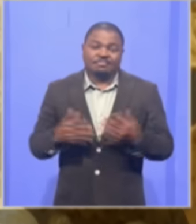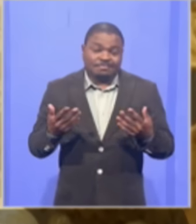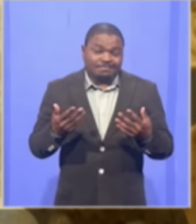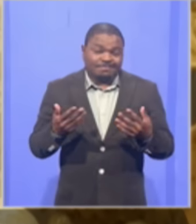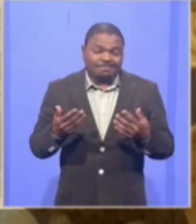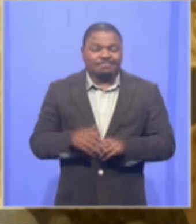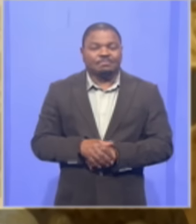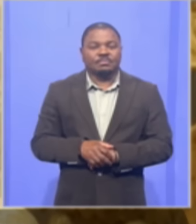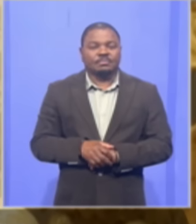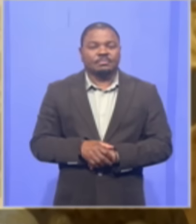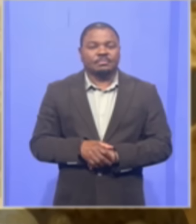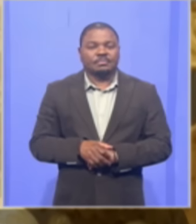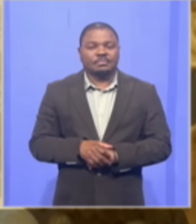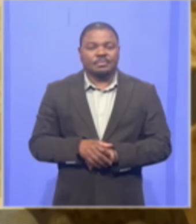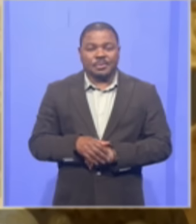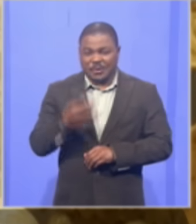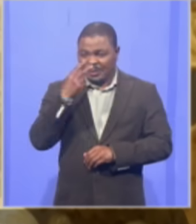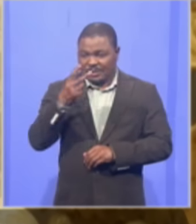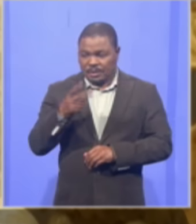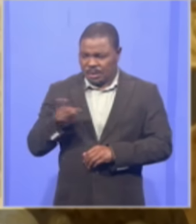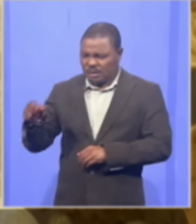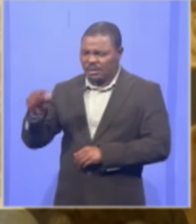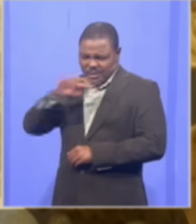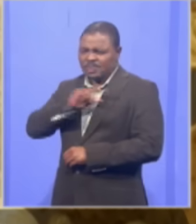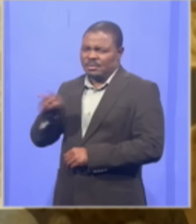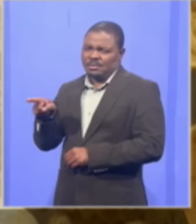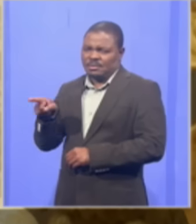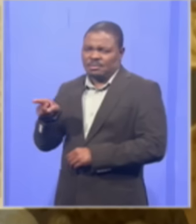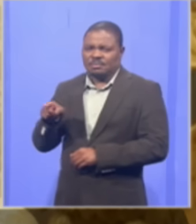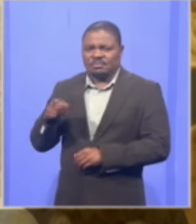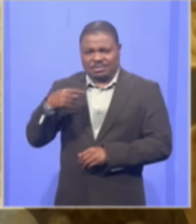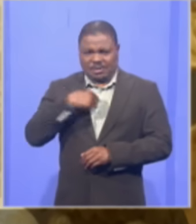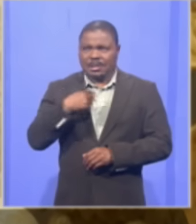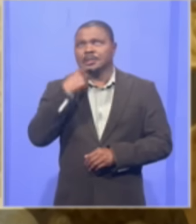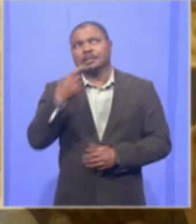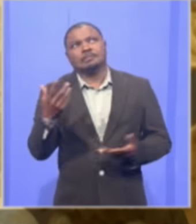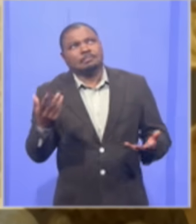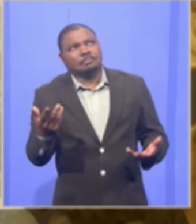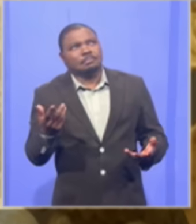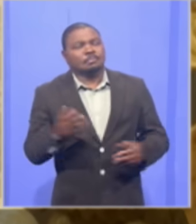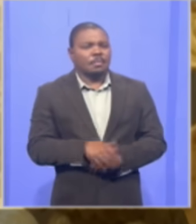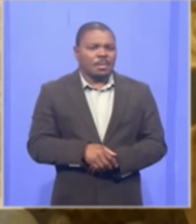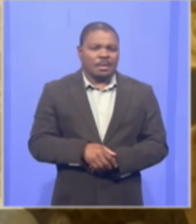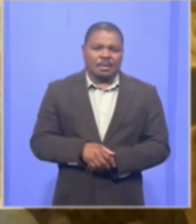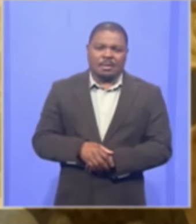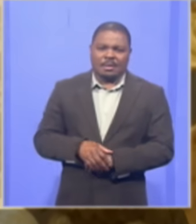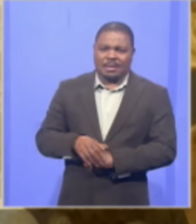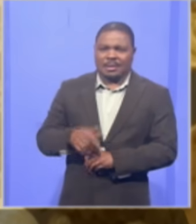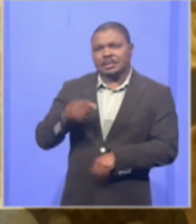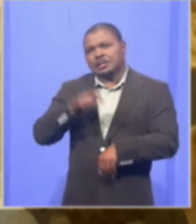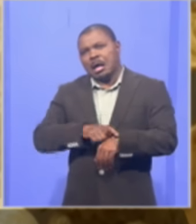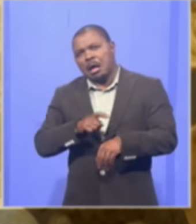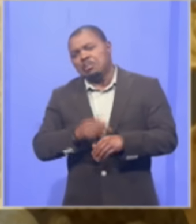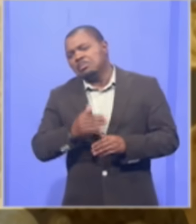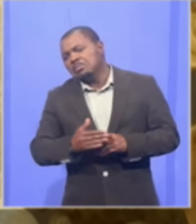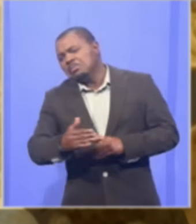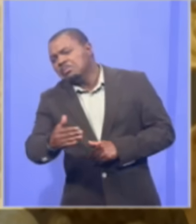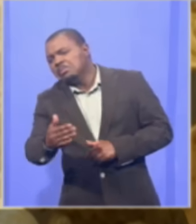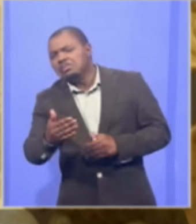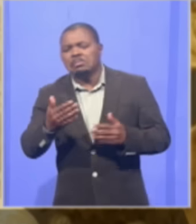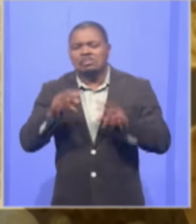they... Look, he's guilty. It's not a question, I like to say, let's give it time.